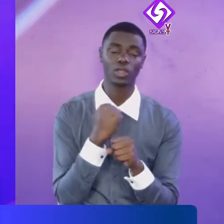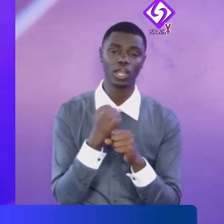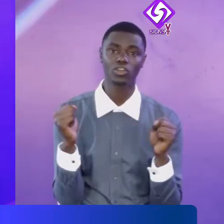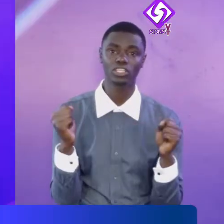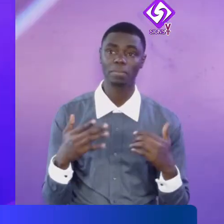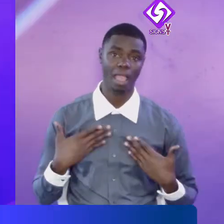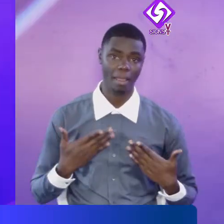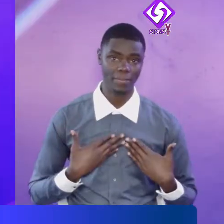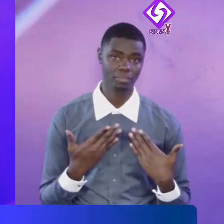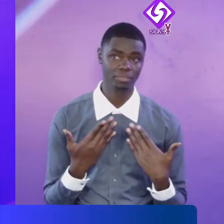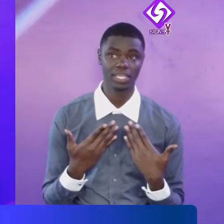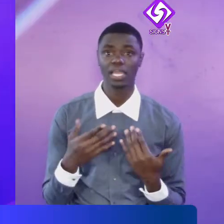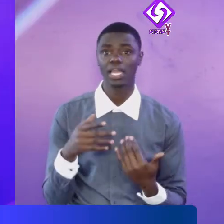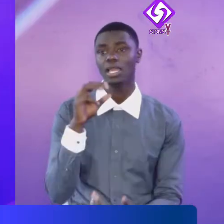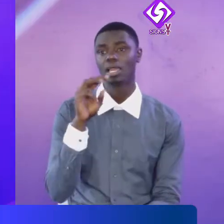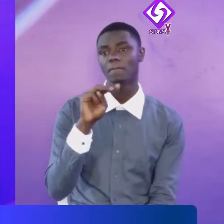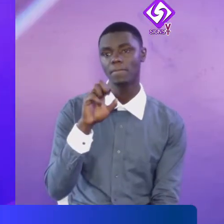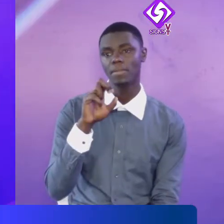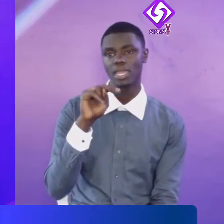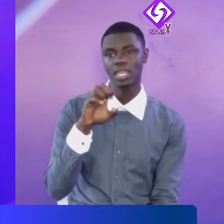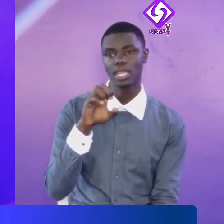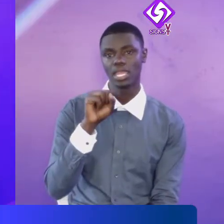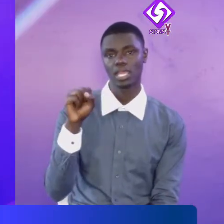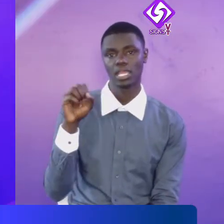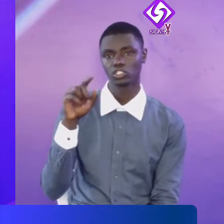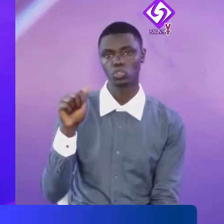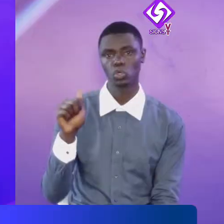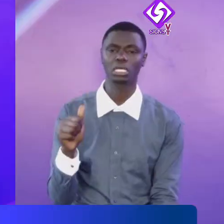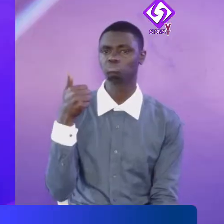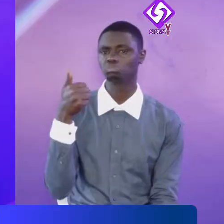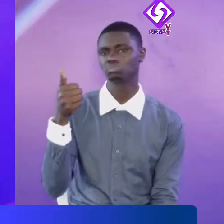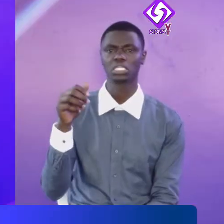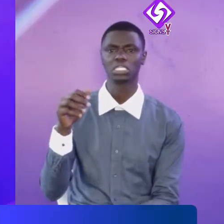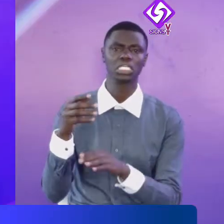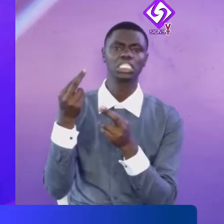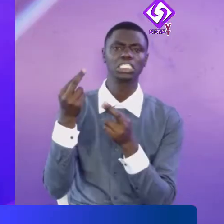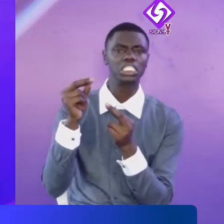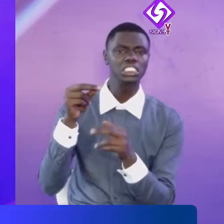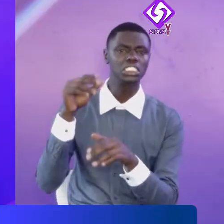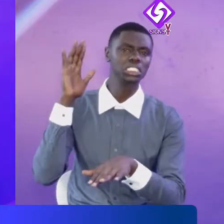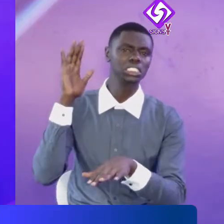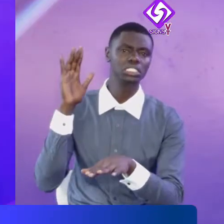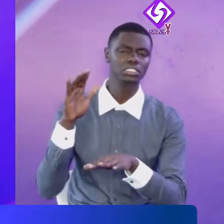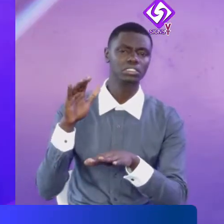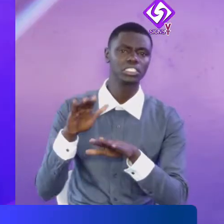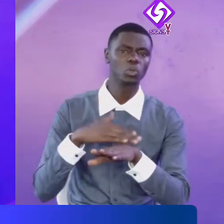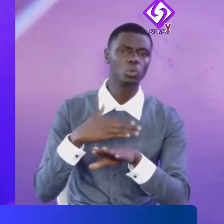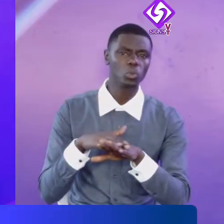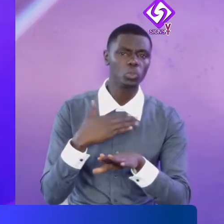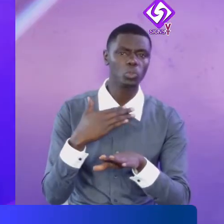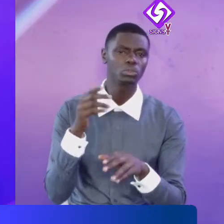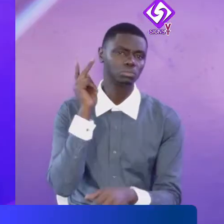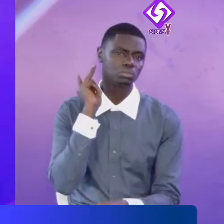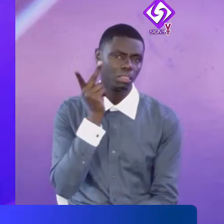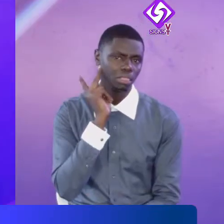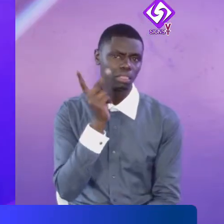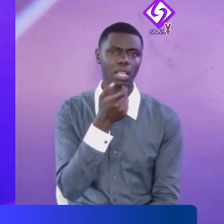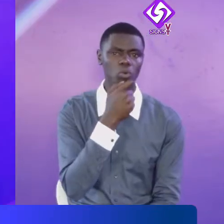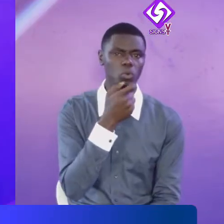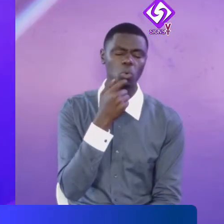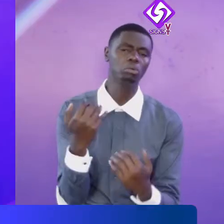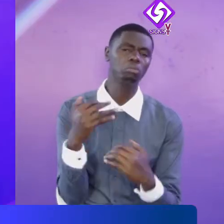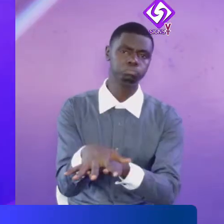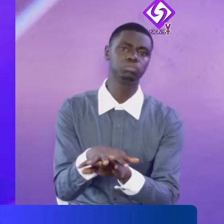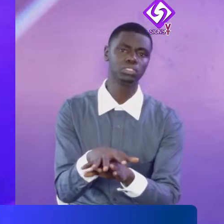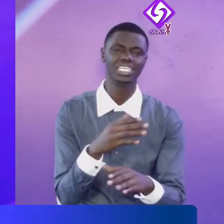me? Minnesota is very good. Actually, there are so many Kisses and even people like Kikuyus living there and Luos, you understand? Yeah. But there are